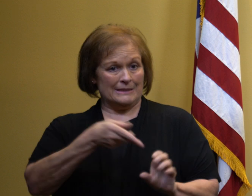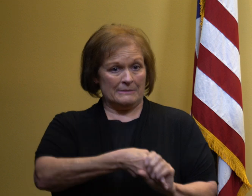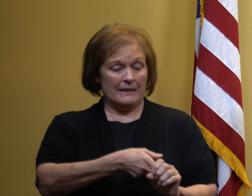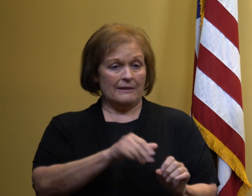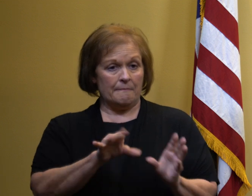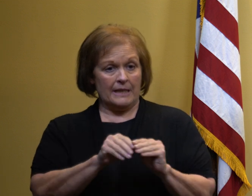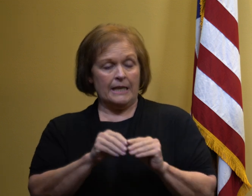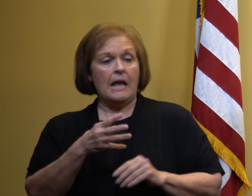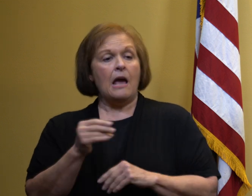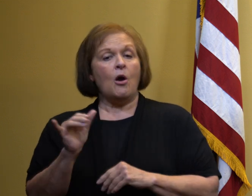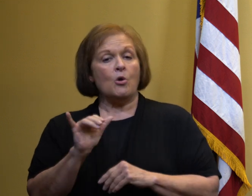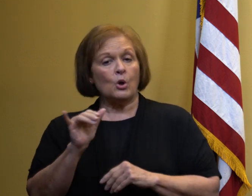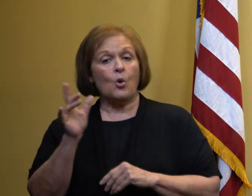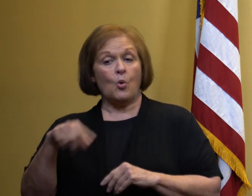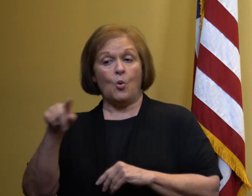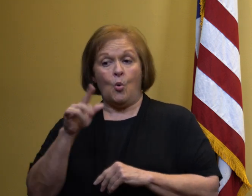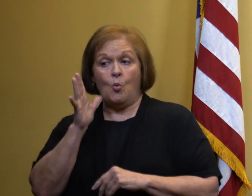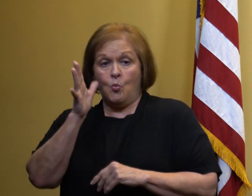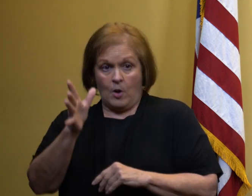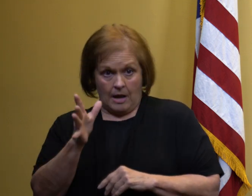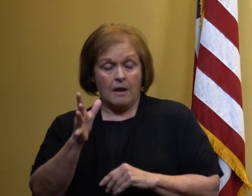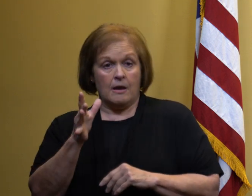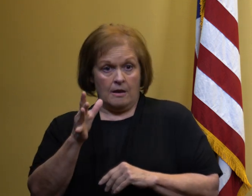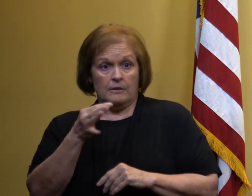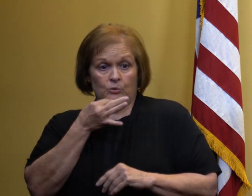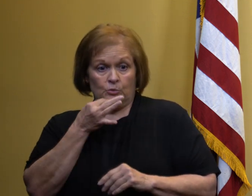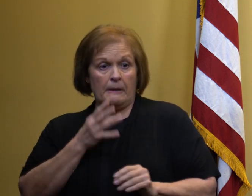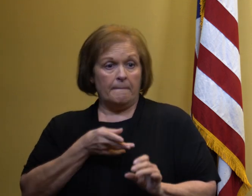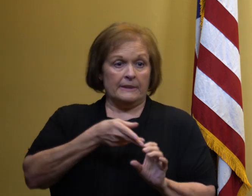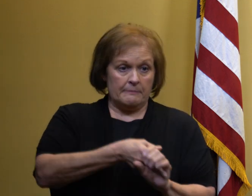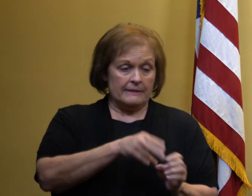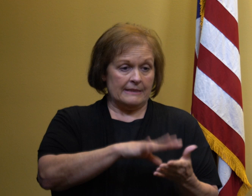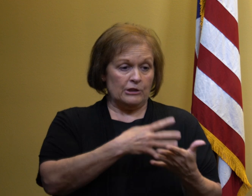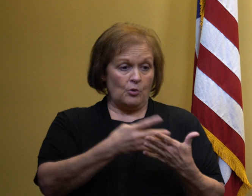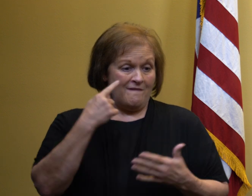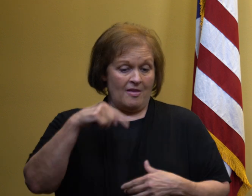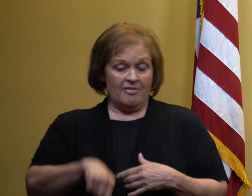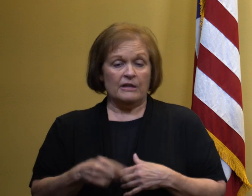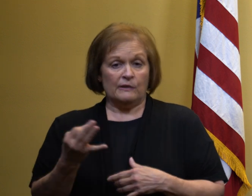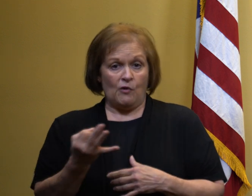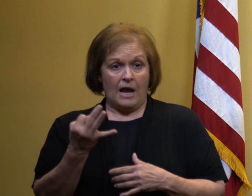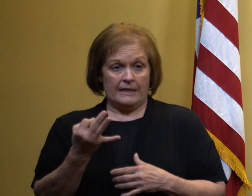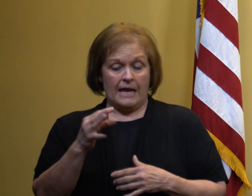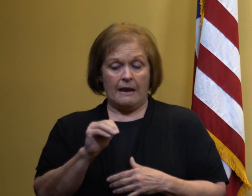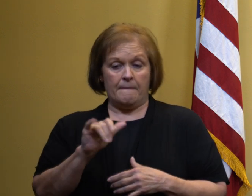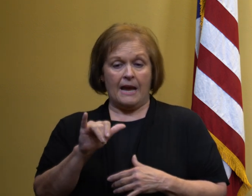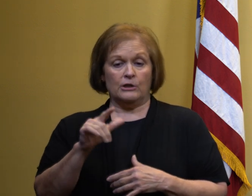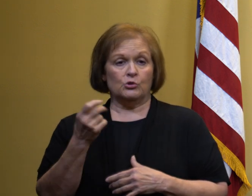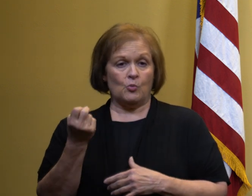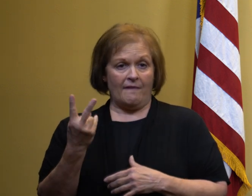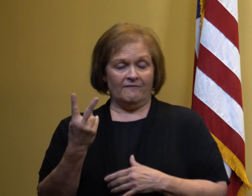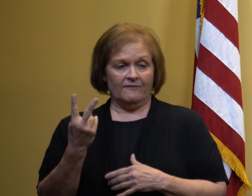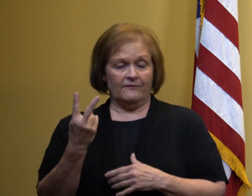also those who will be participating in the meeting that is scheduled for this Friday, May the